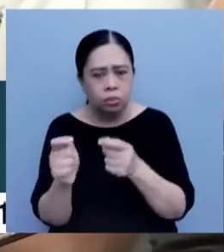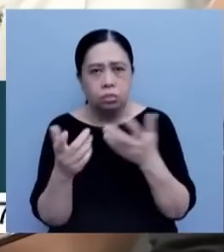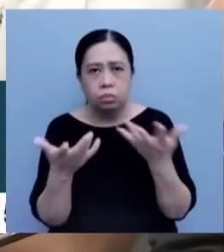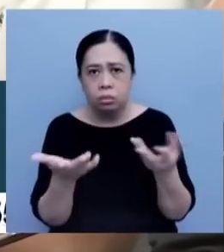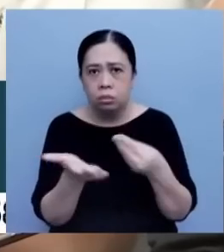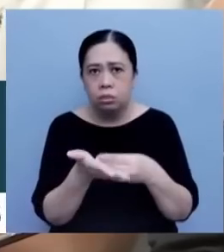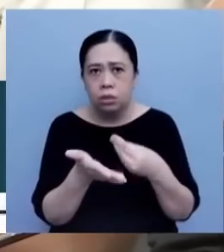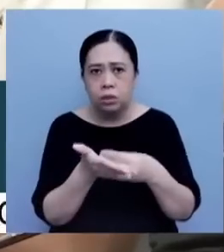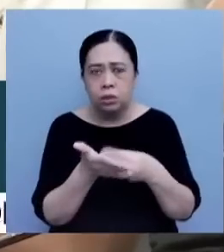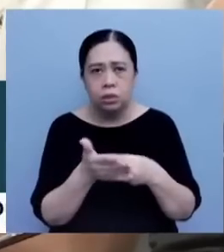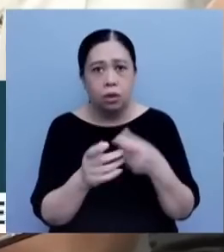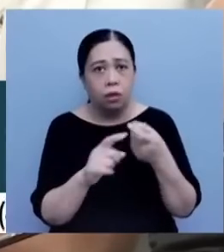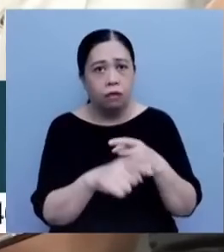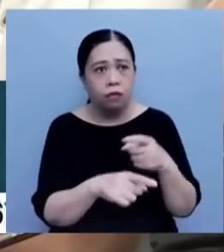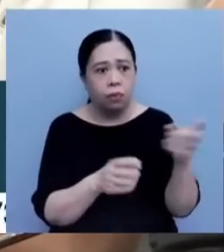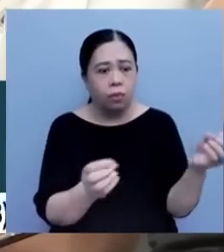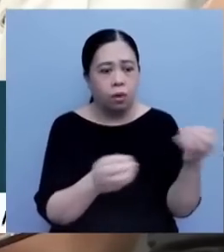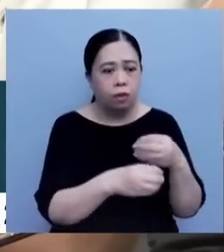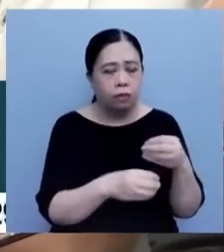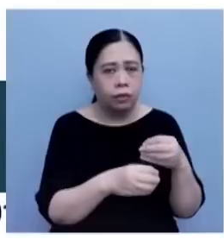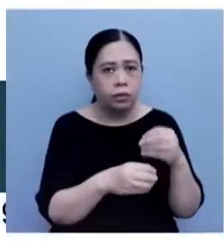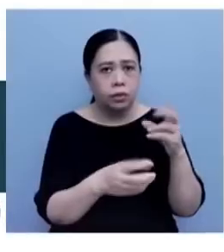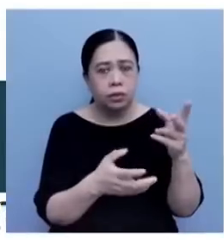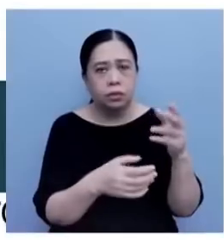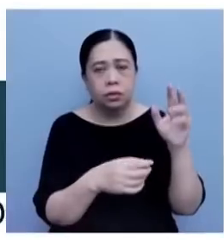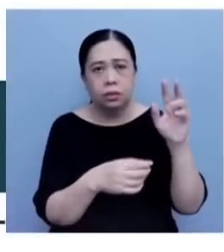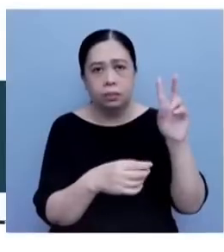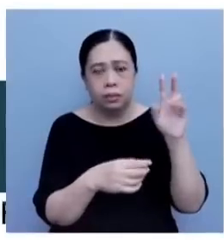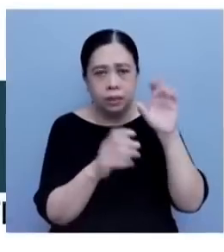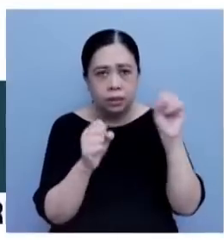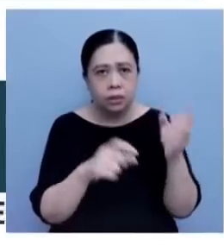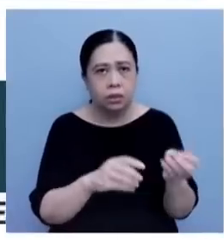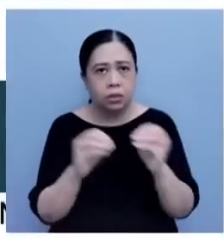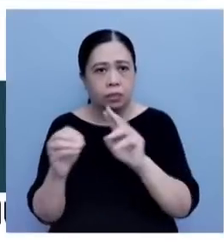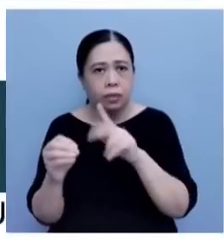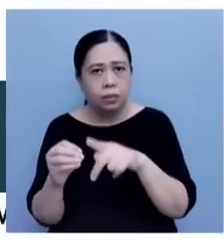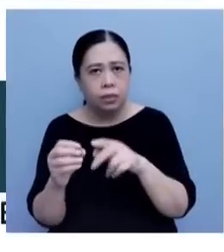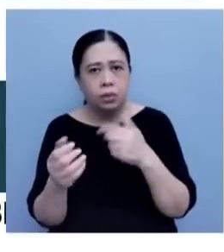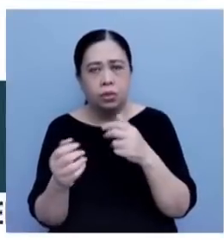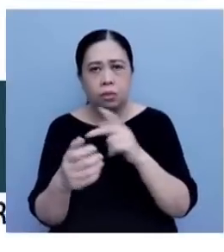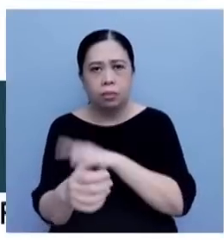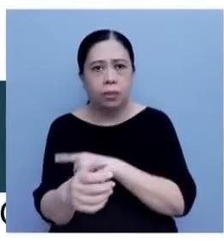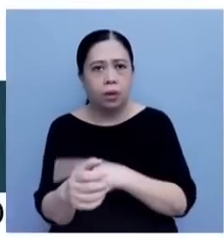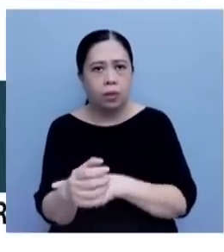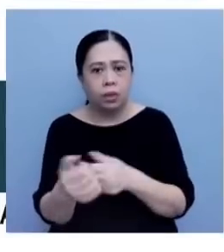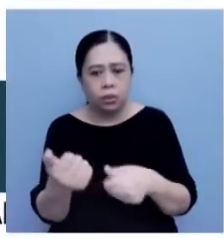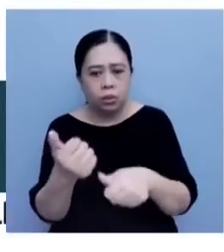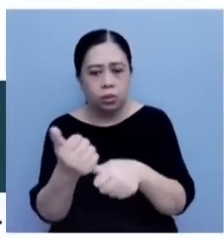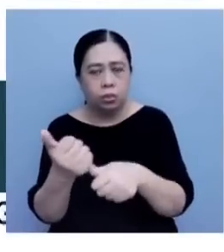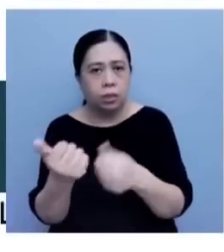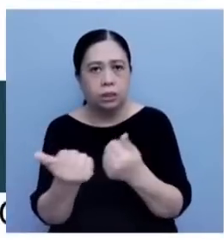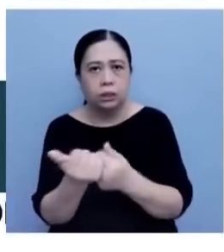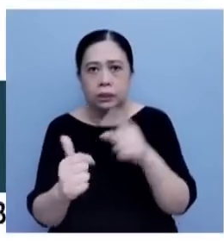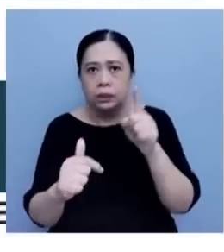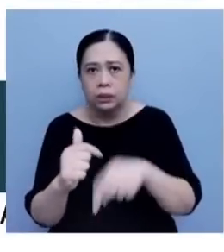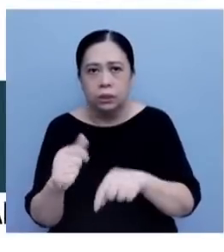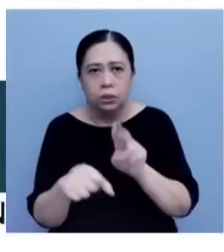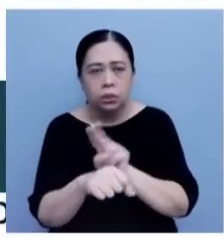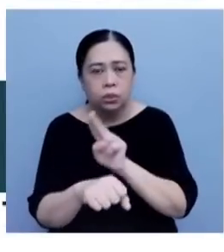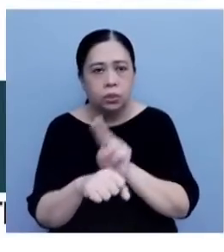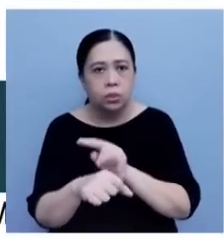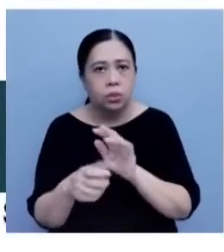intelligence budget from the office of the vice president. The power to augment cannot be used to